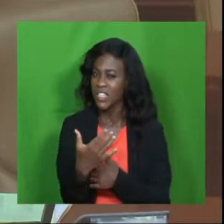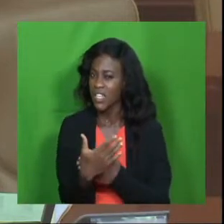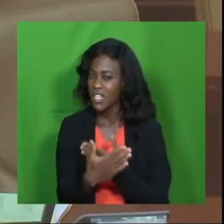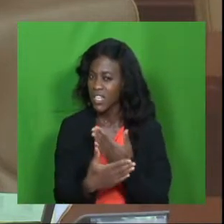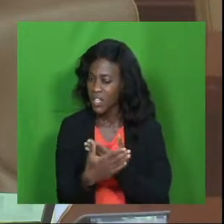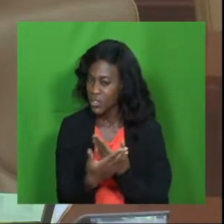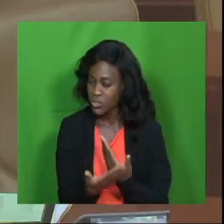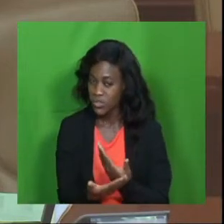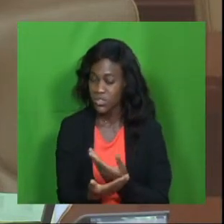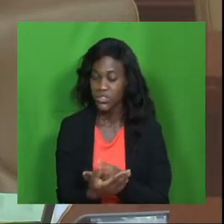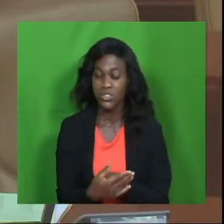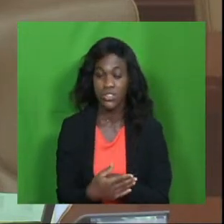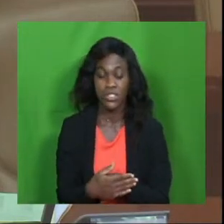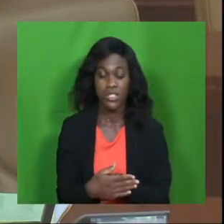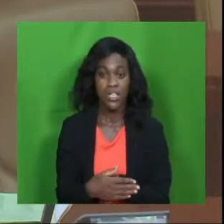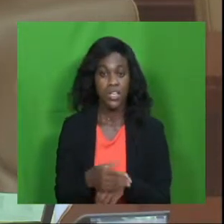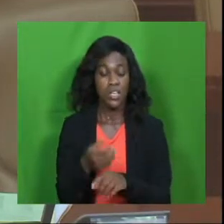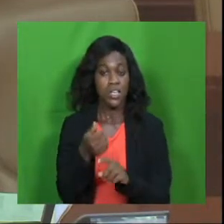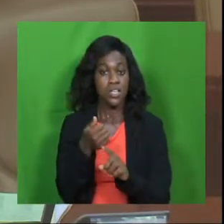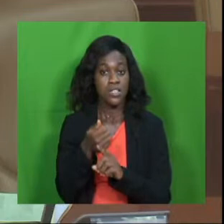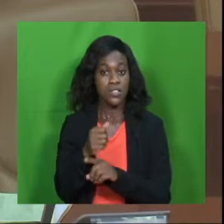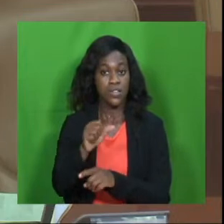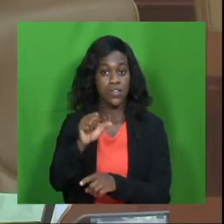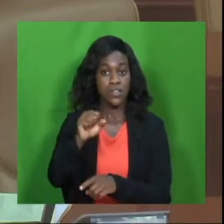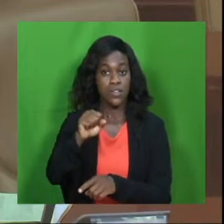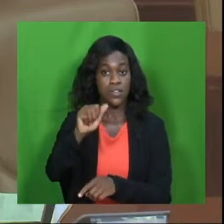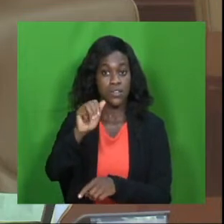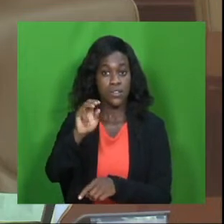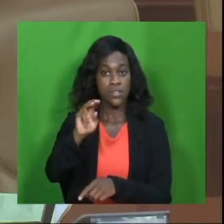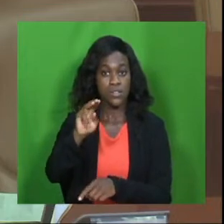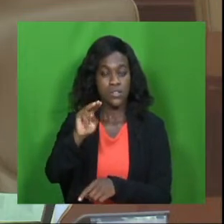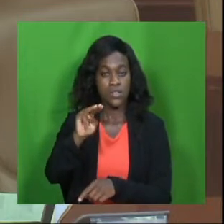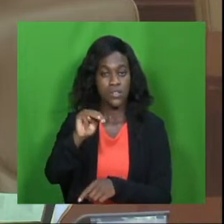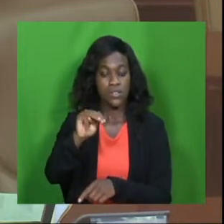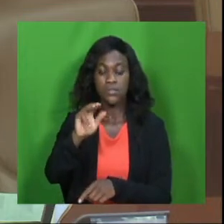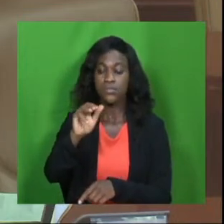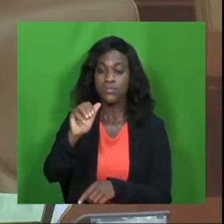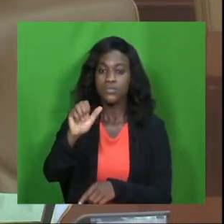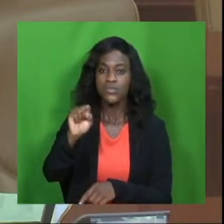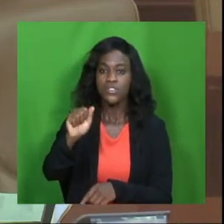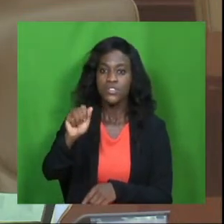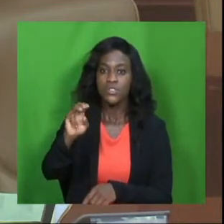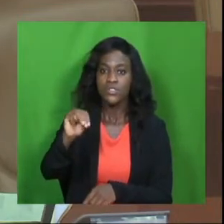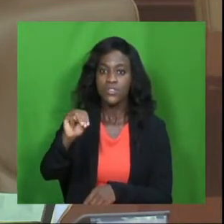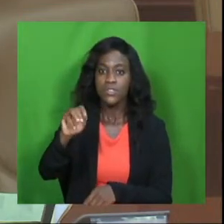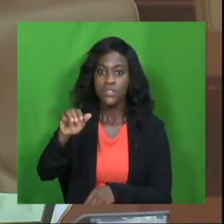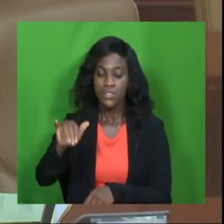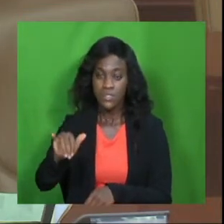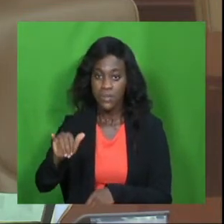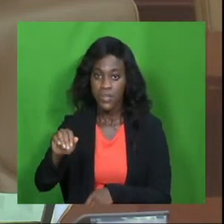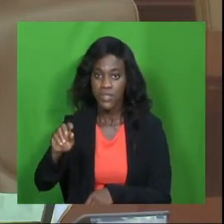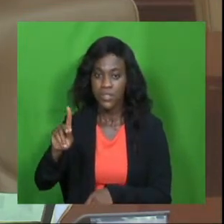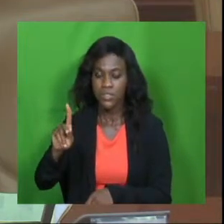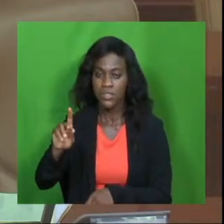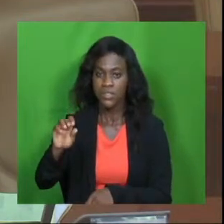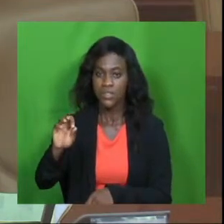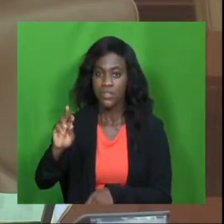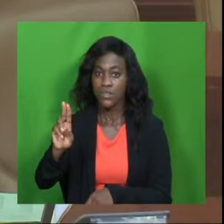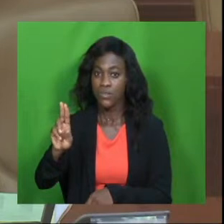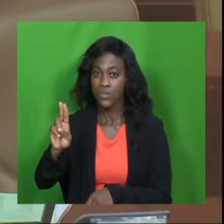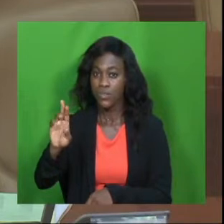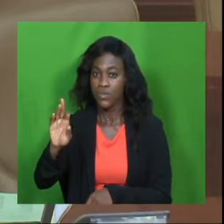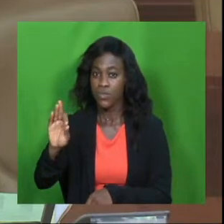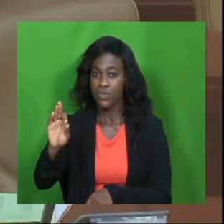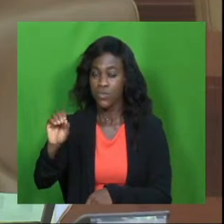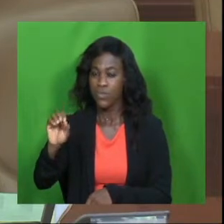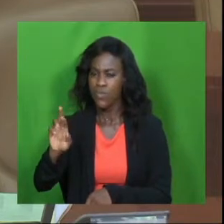Sami Kufuor, recently bemoaned the springing up of these AstroTurfs and indicated